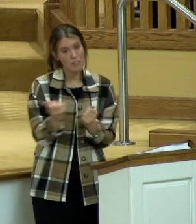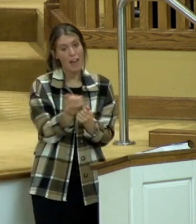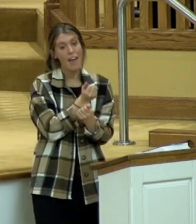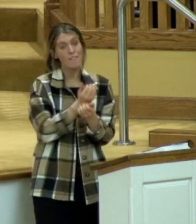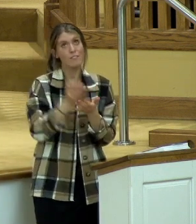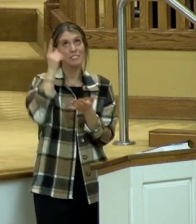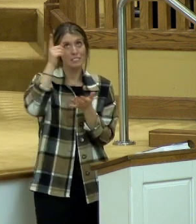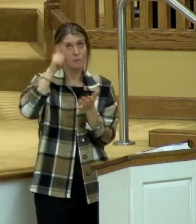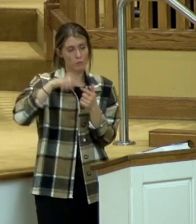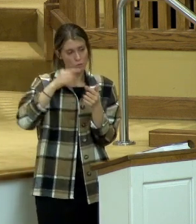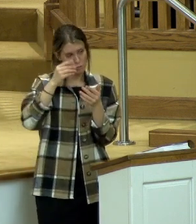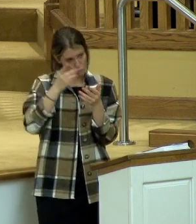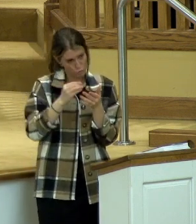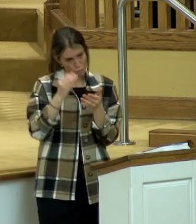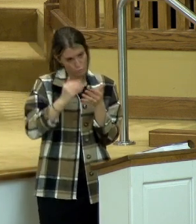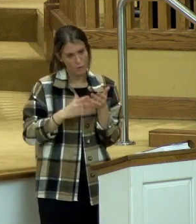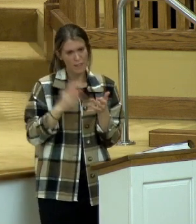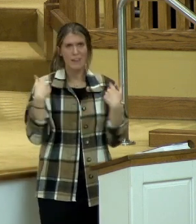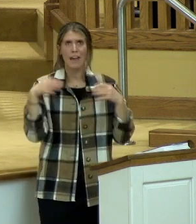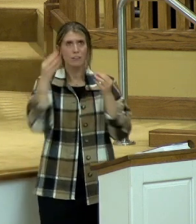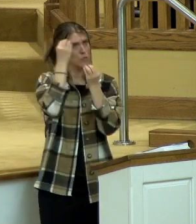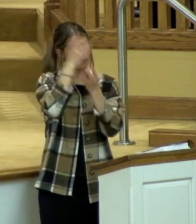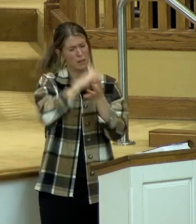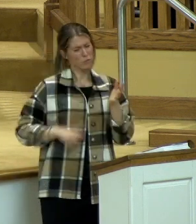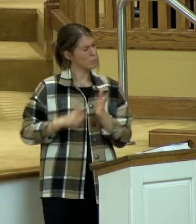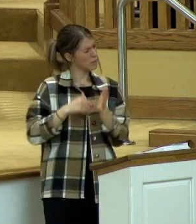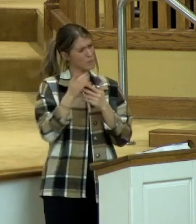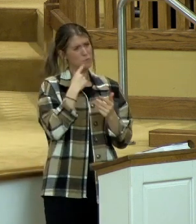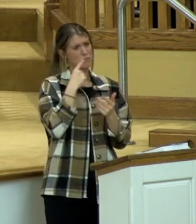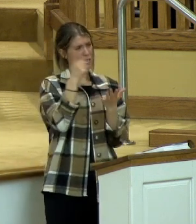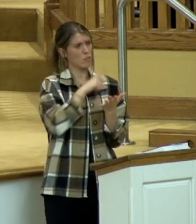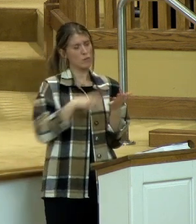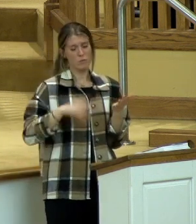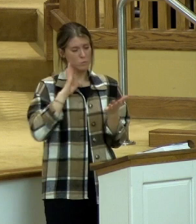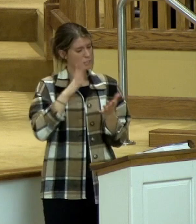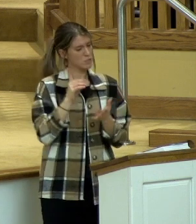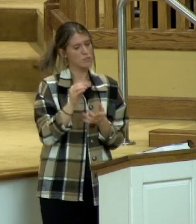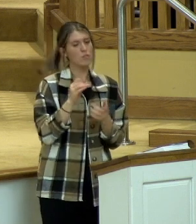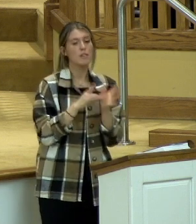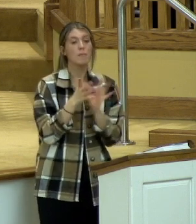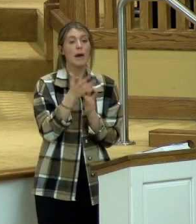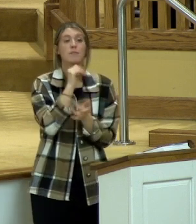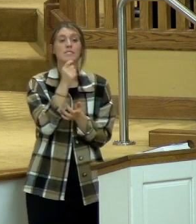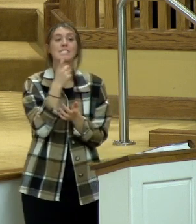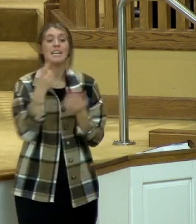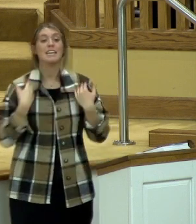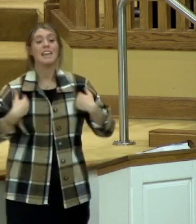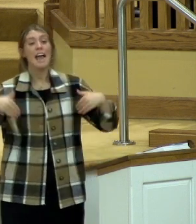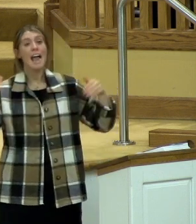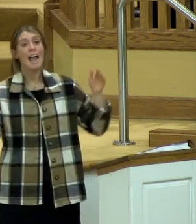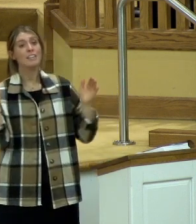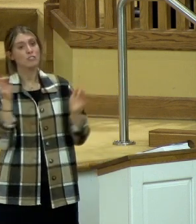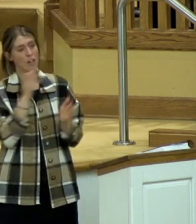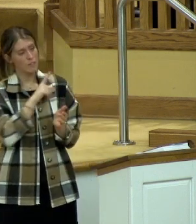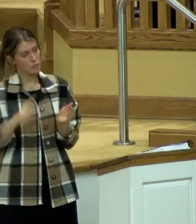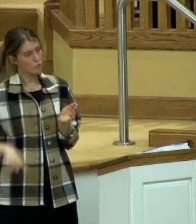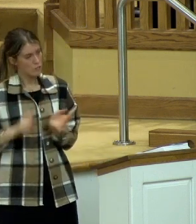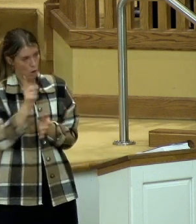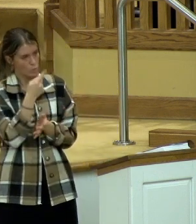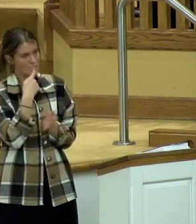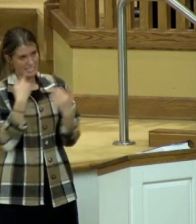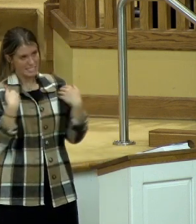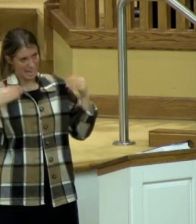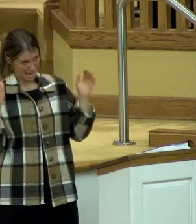to do. And the angel, of course, obeys the Lord, because whatever the Lord says, the angels are going to do. The Bible does not say the angel of the Lord in this passage. It says